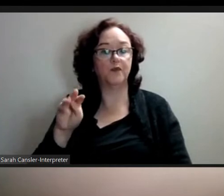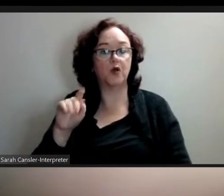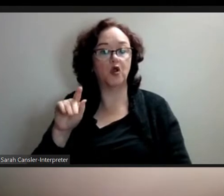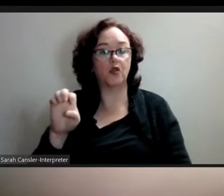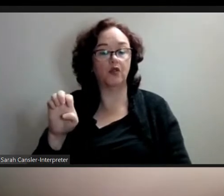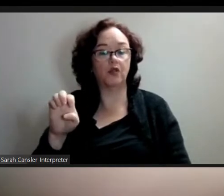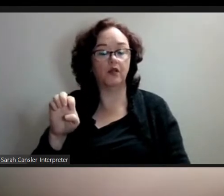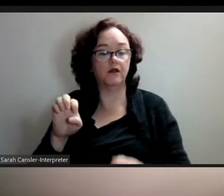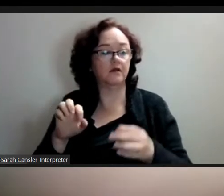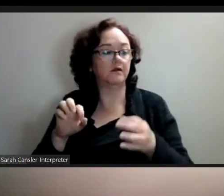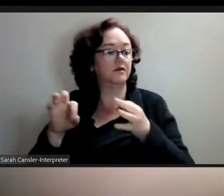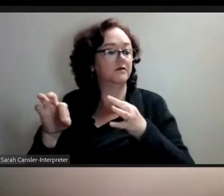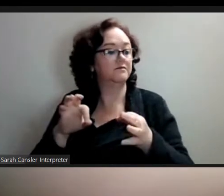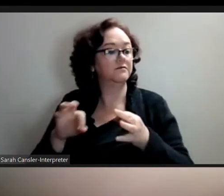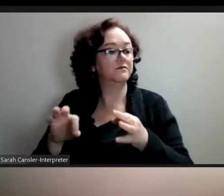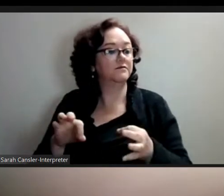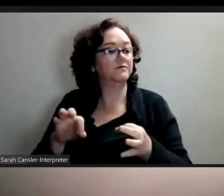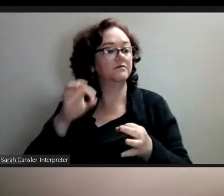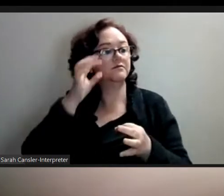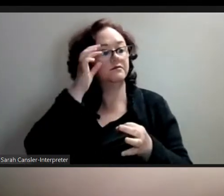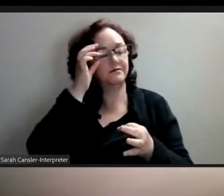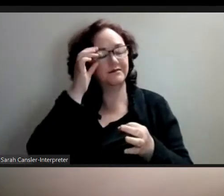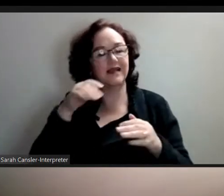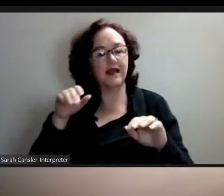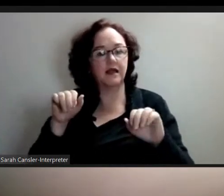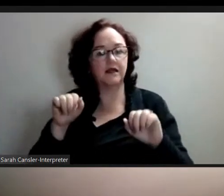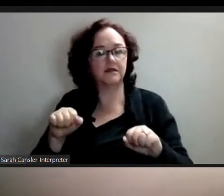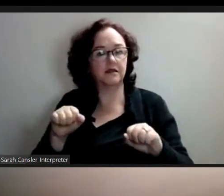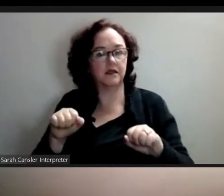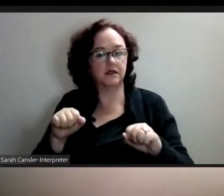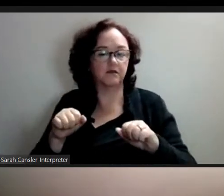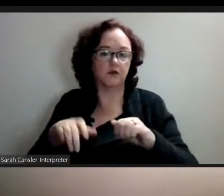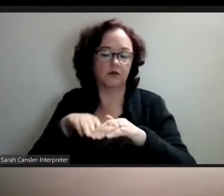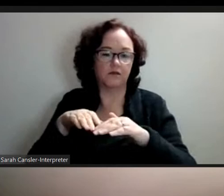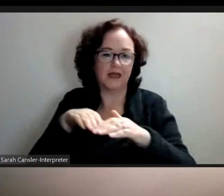fare gates at rail stations. And I will pull up that slide as well.